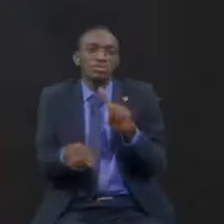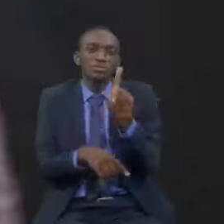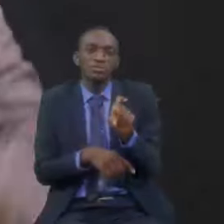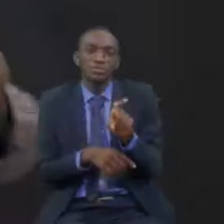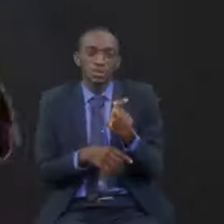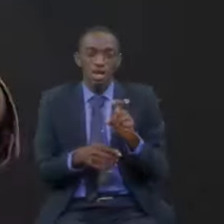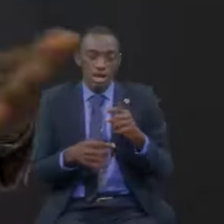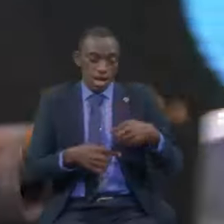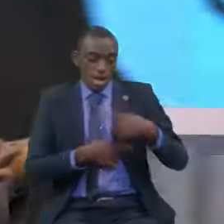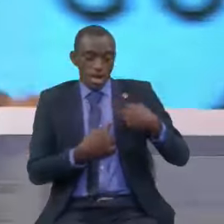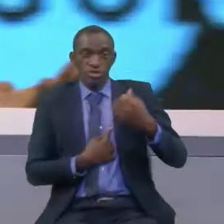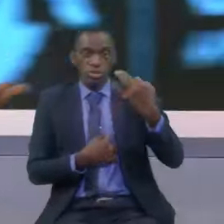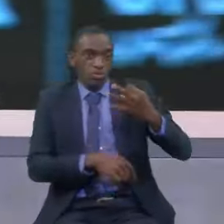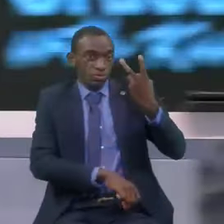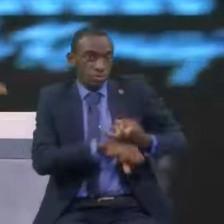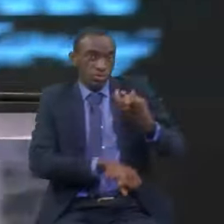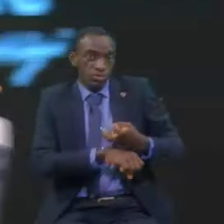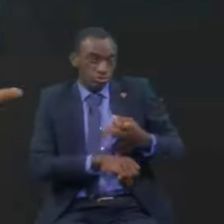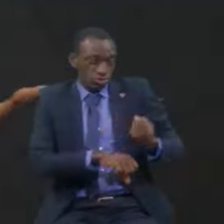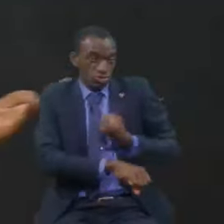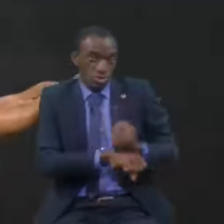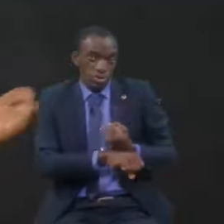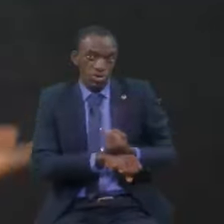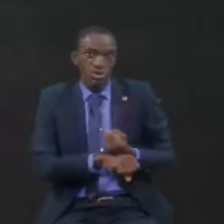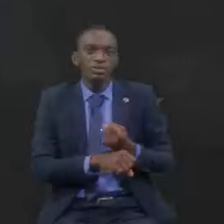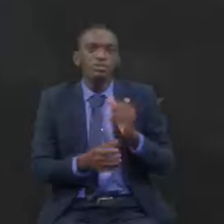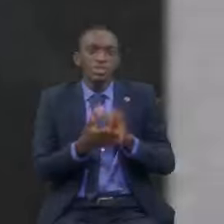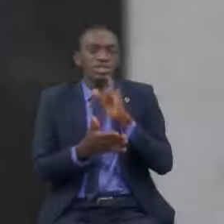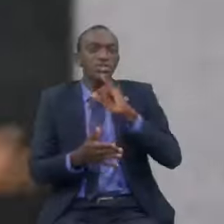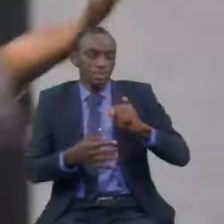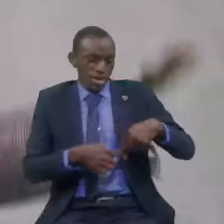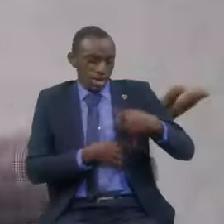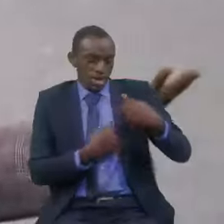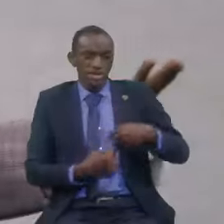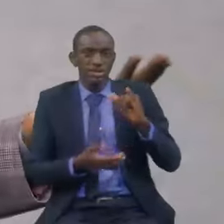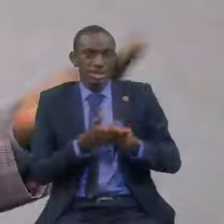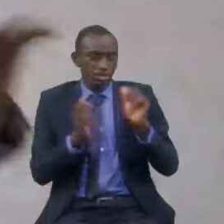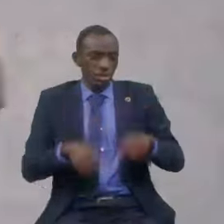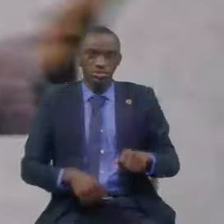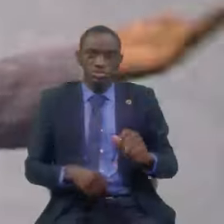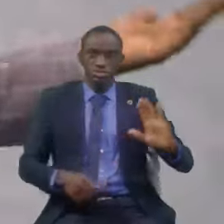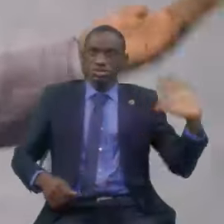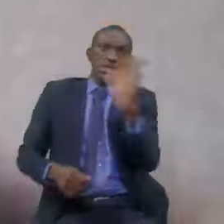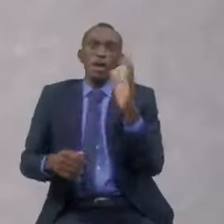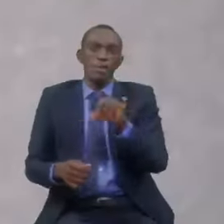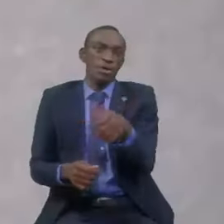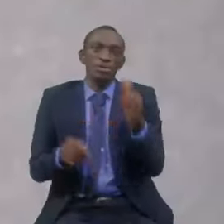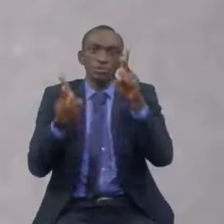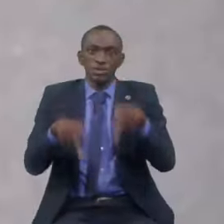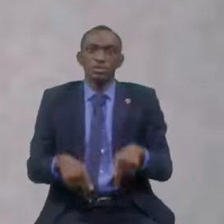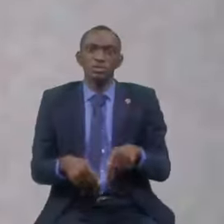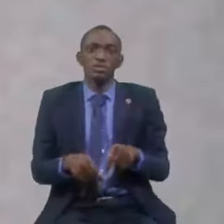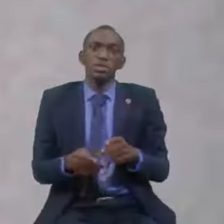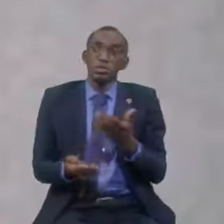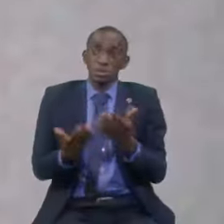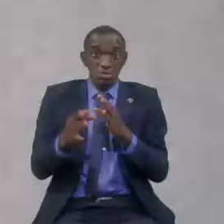stone, that the heart that can slap a person, whether the fellow offended him or